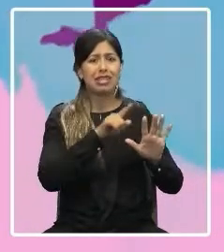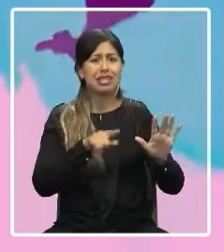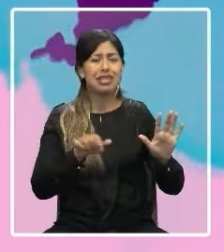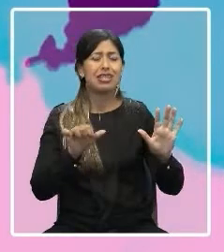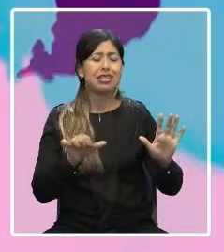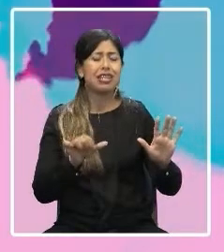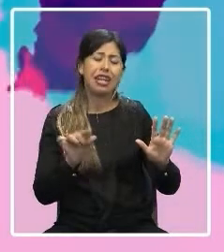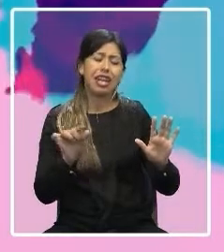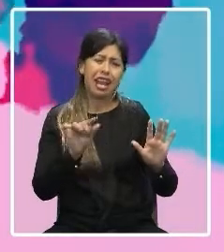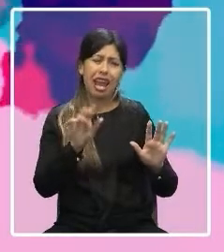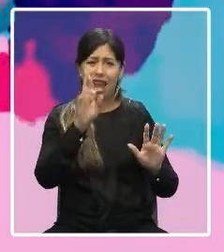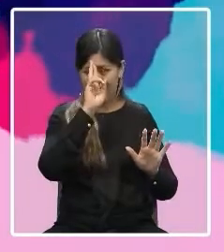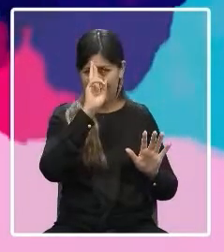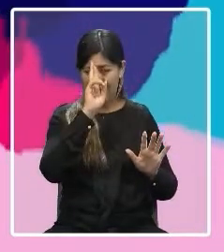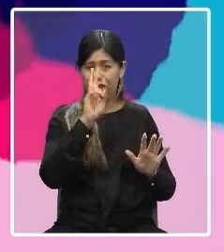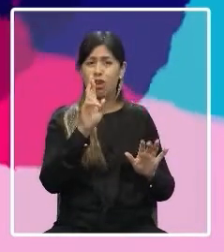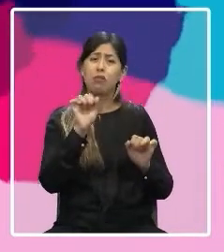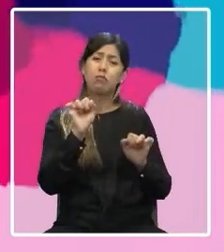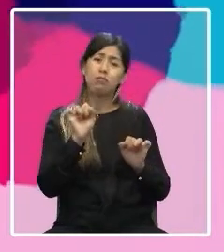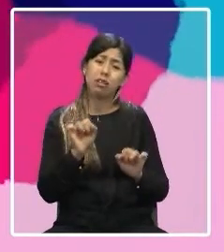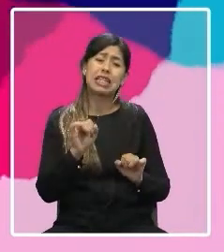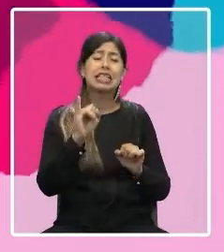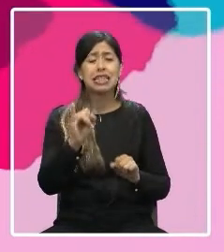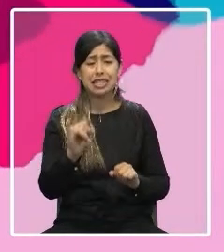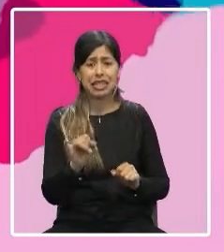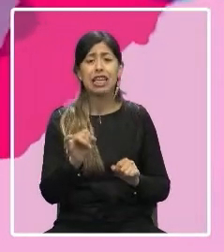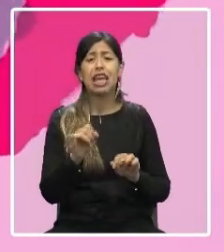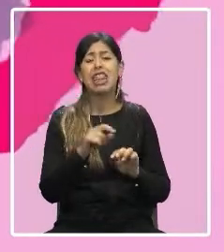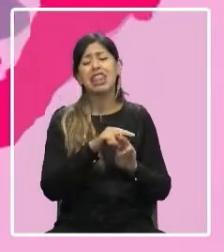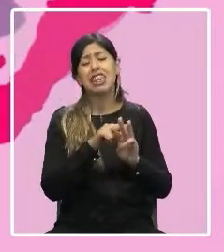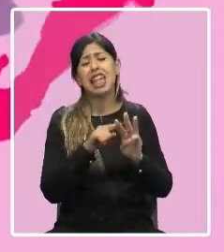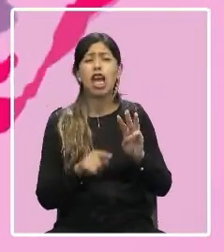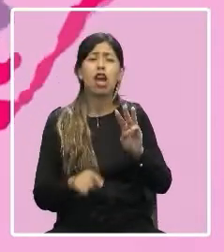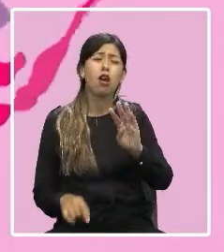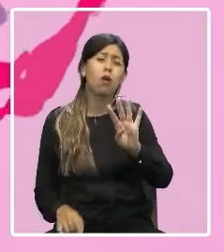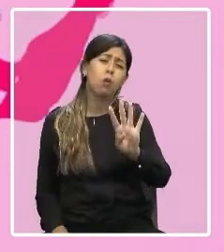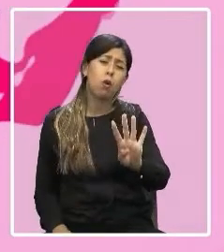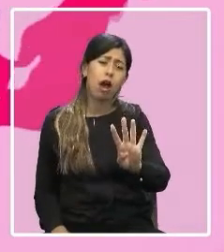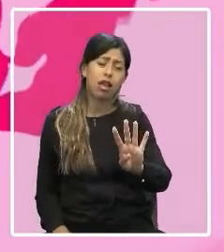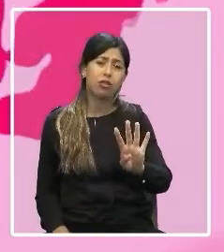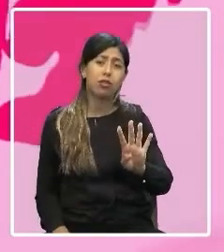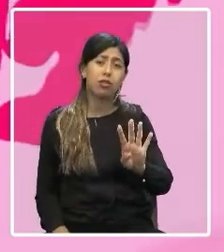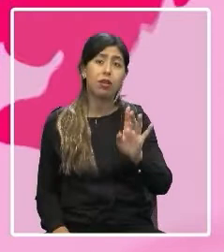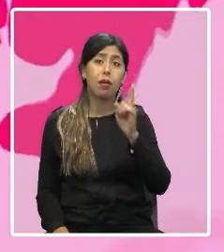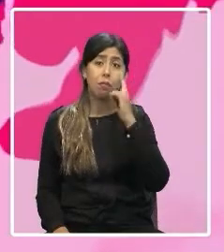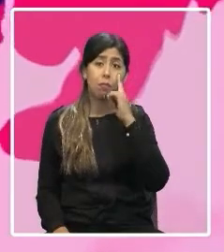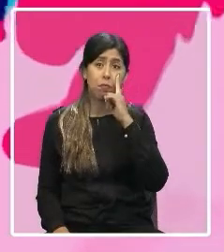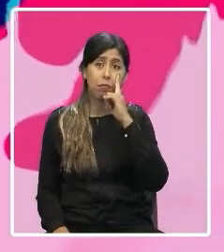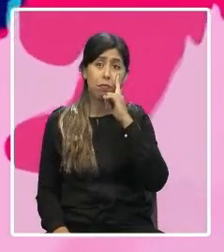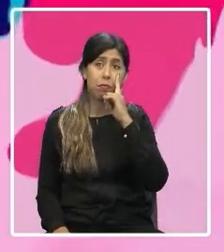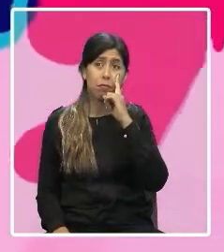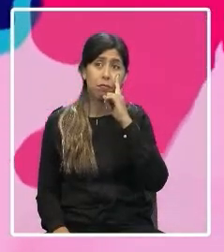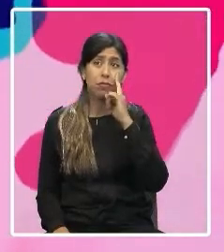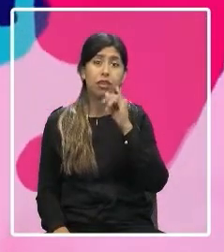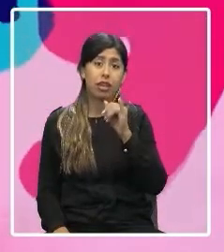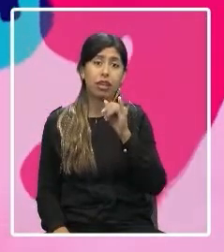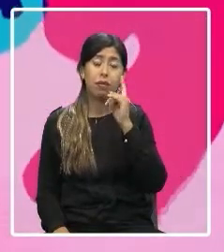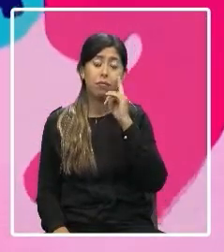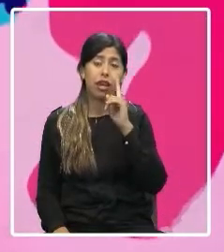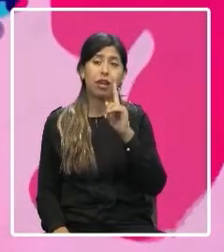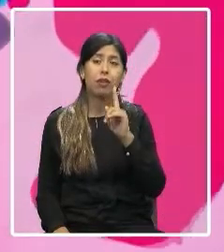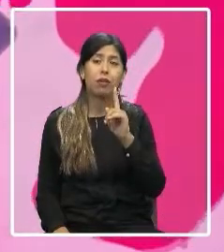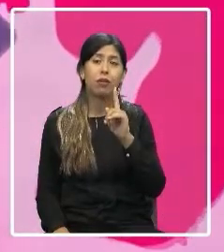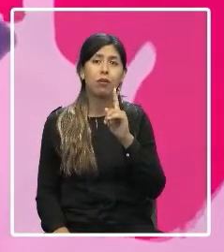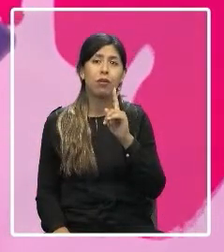4 of them. And in that situation, I would say these people are problematic users rather than being addicted users. Now, other